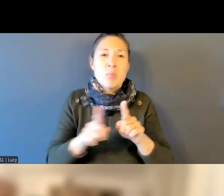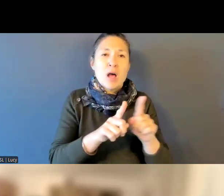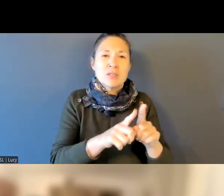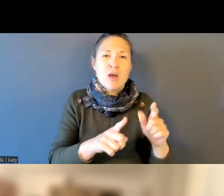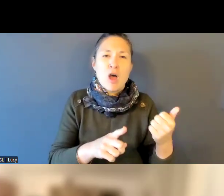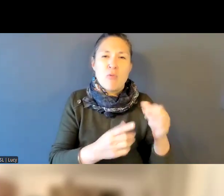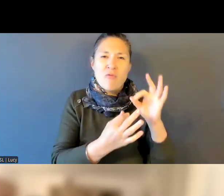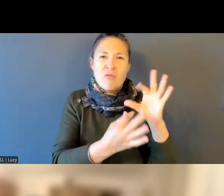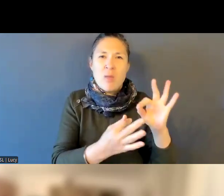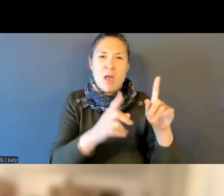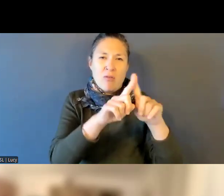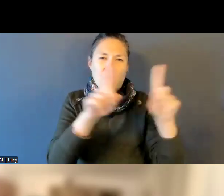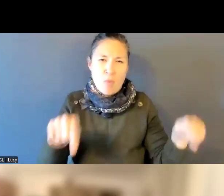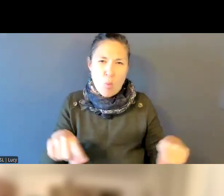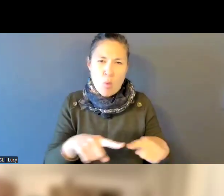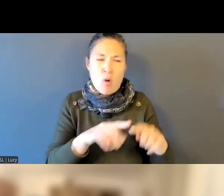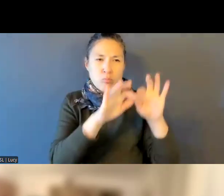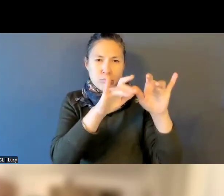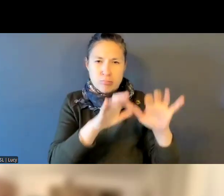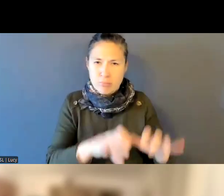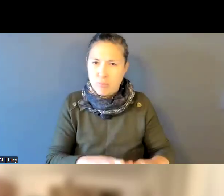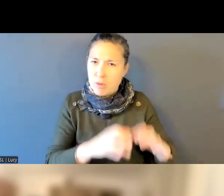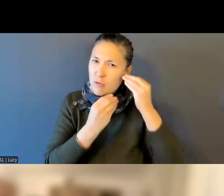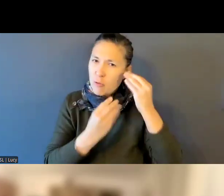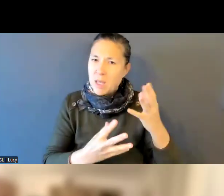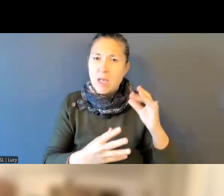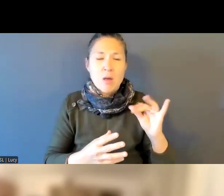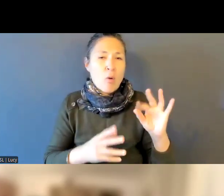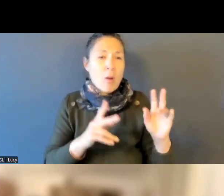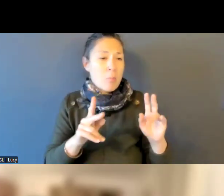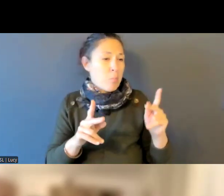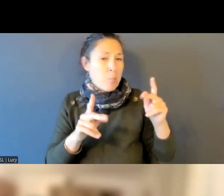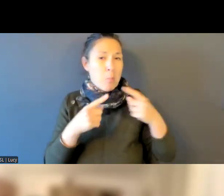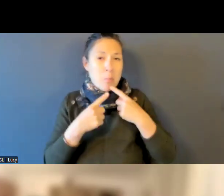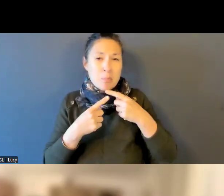for members of the public or interested stakeholders to provide feedback.